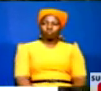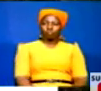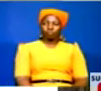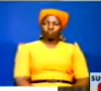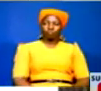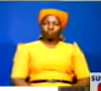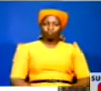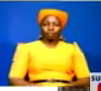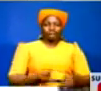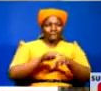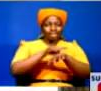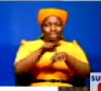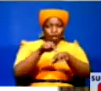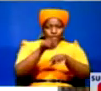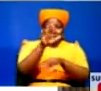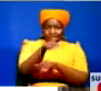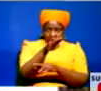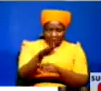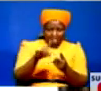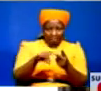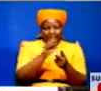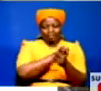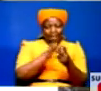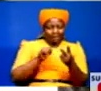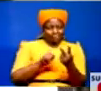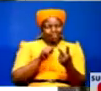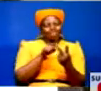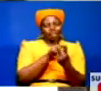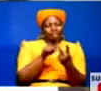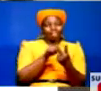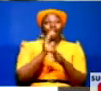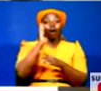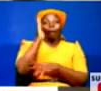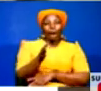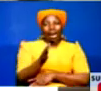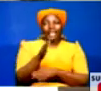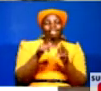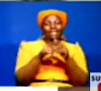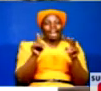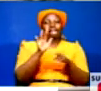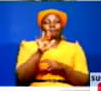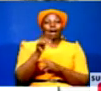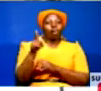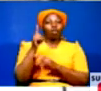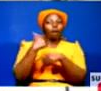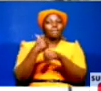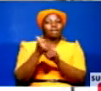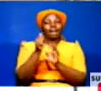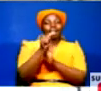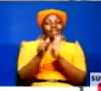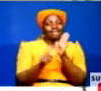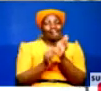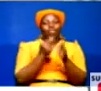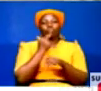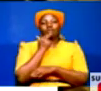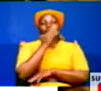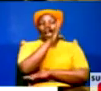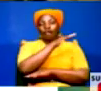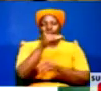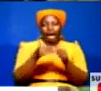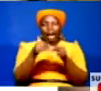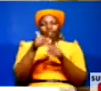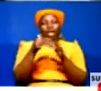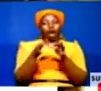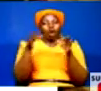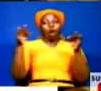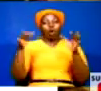The National Assembly and the Senate are set to embark on the legislative agenda on Tuesday afternoon, following the long Christmas